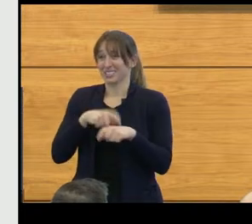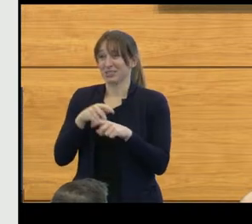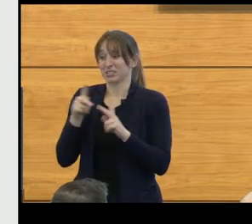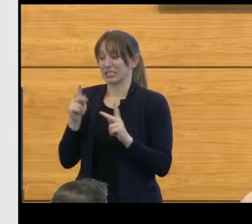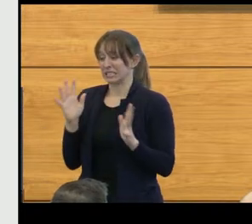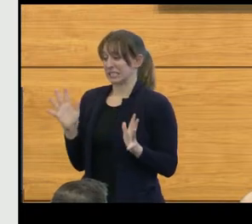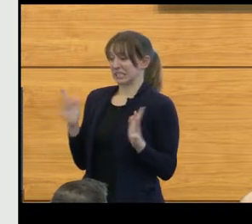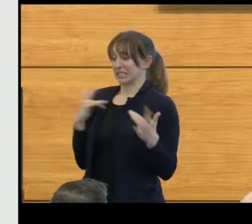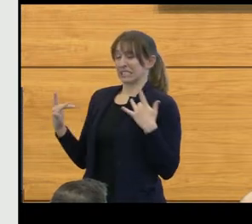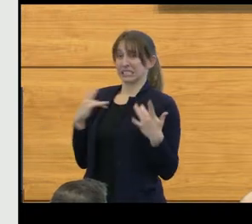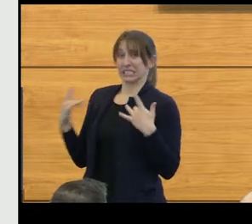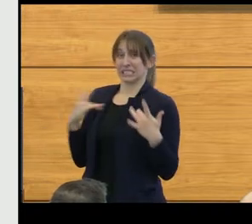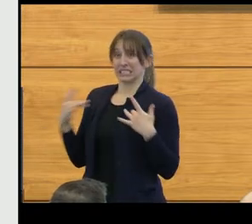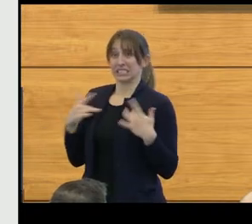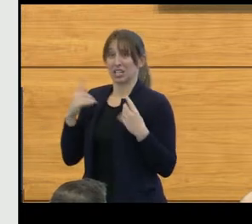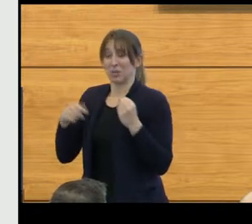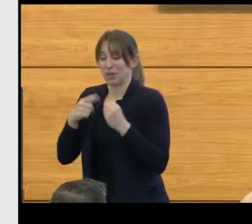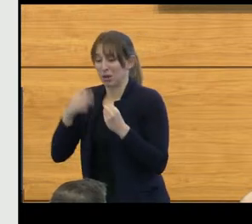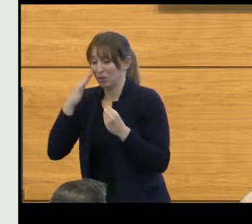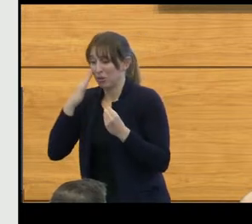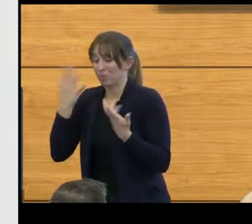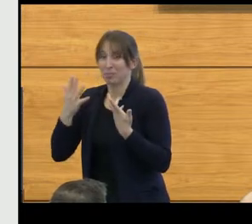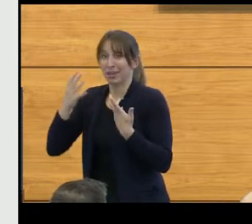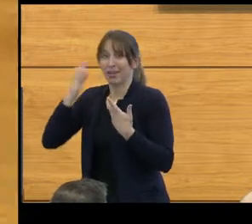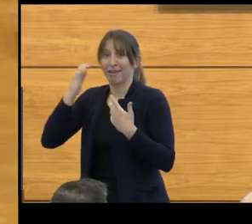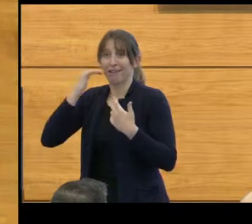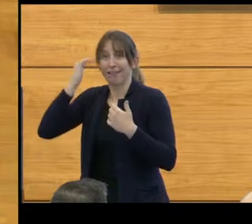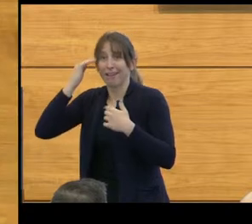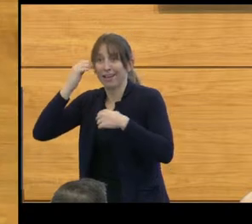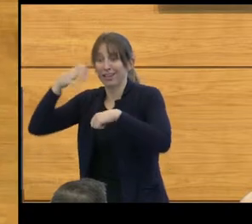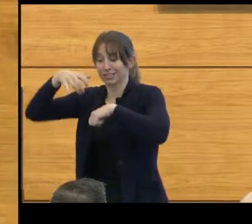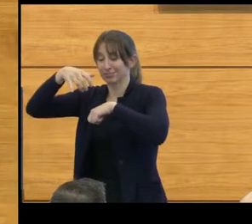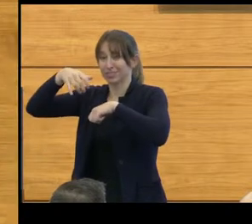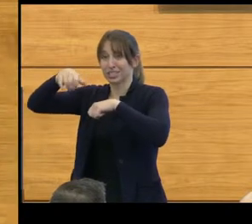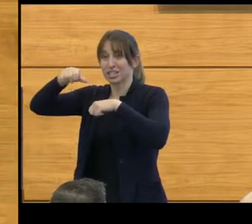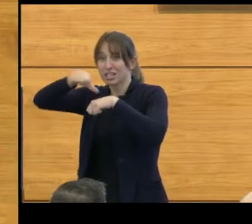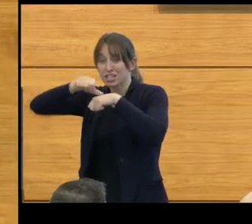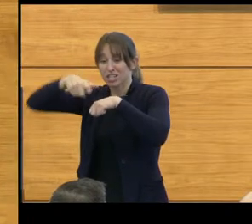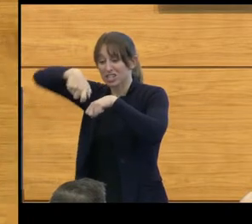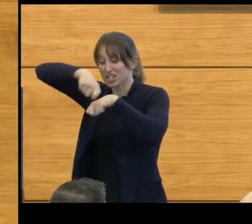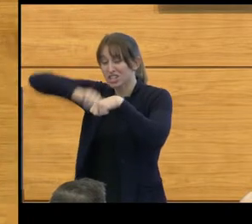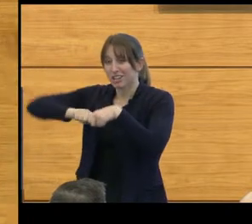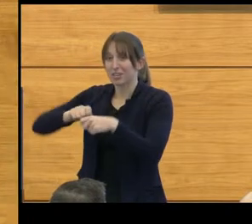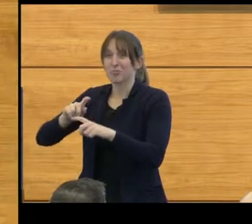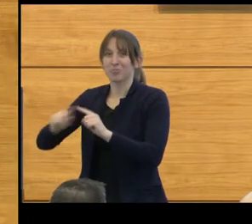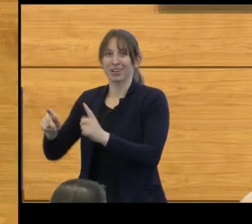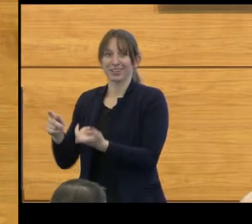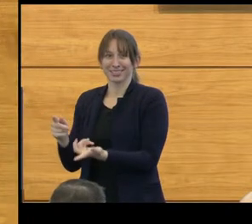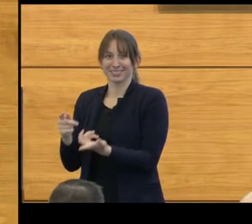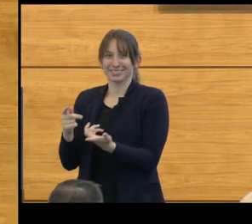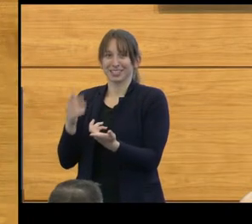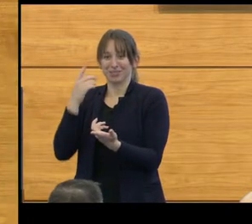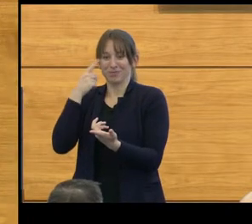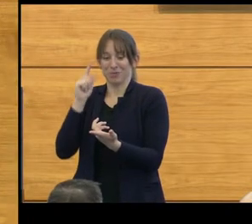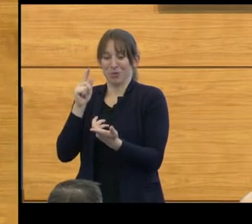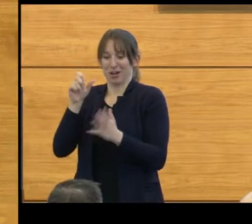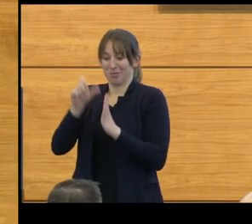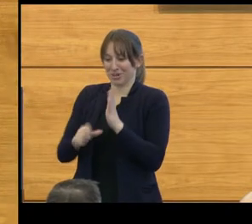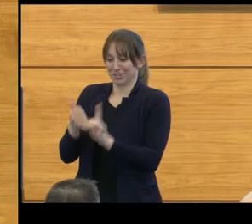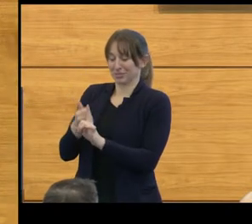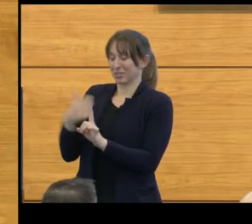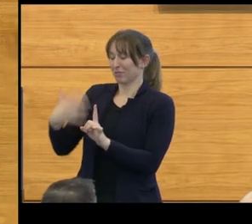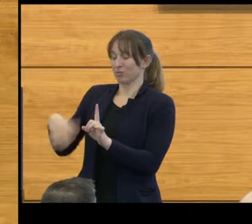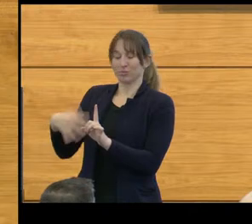really worrying too much about themselves when you're talking about an operation. And many times they not only ask us great